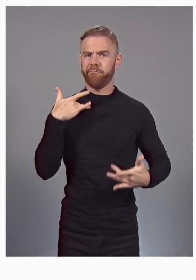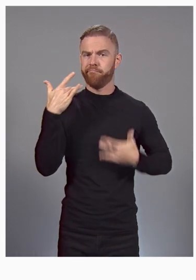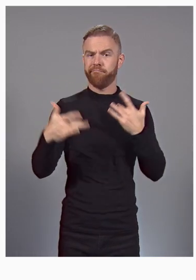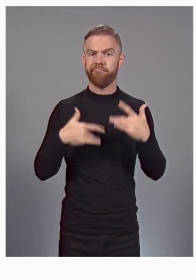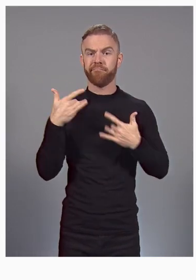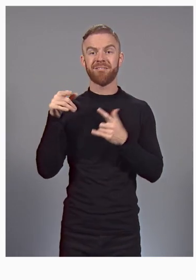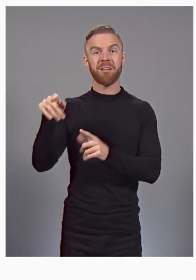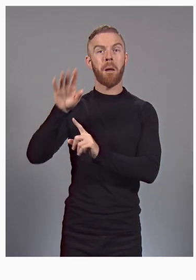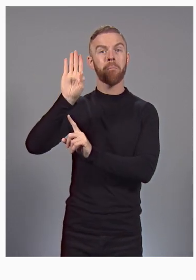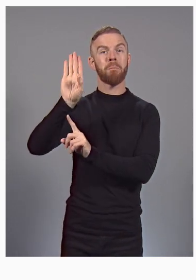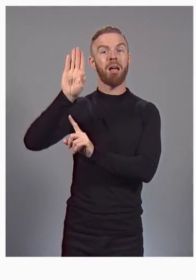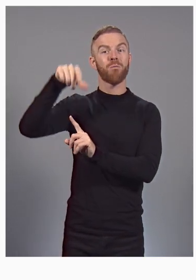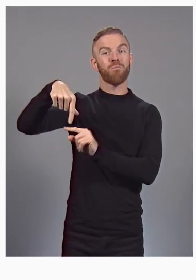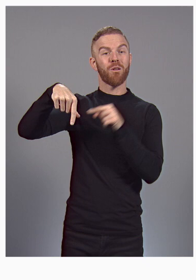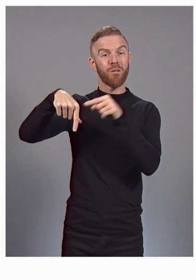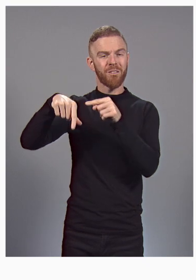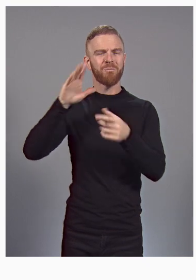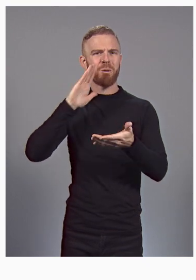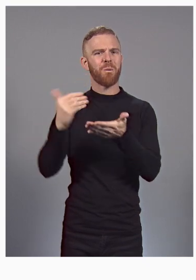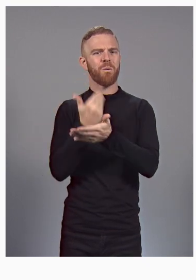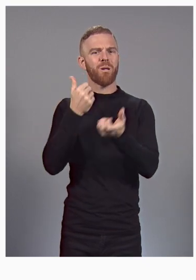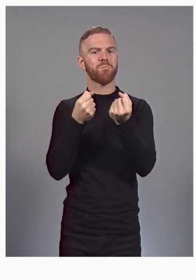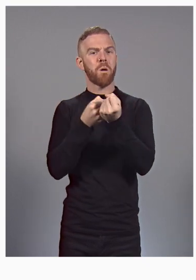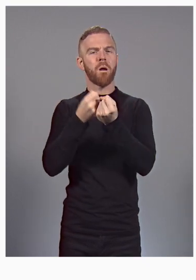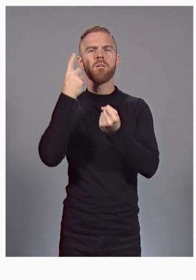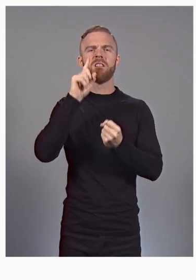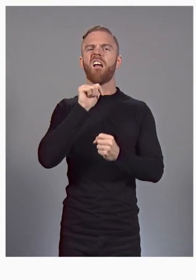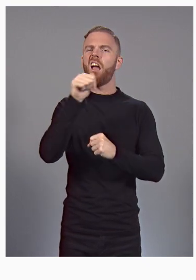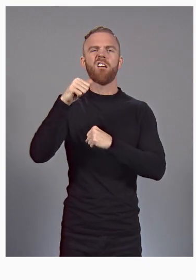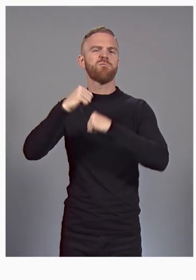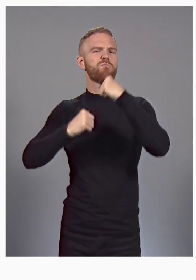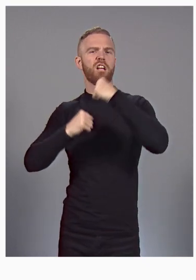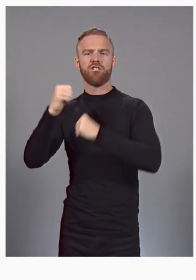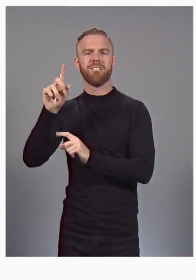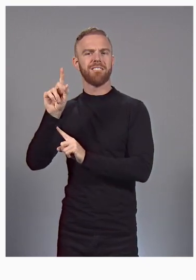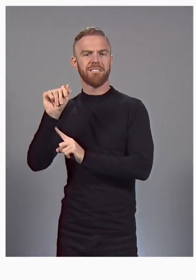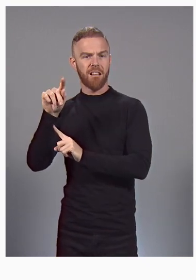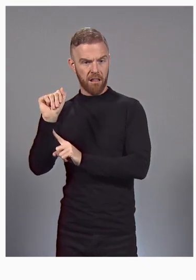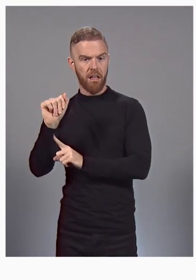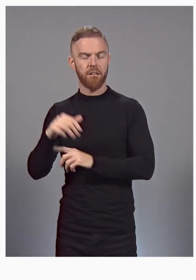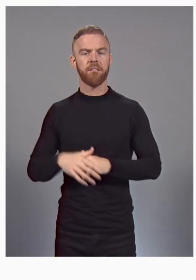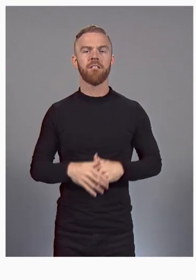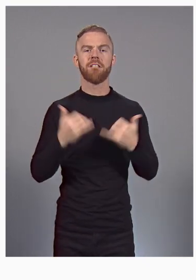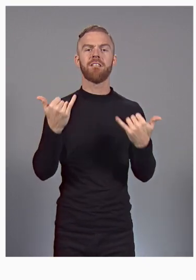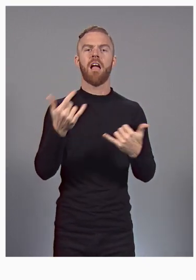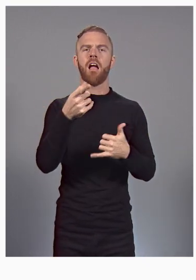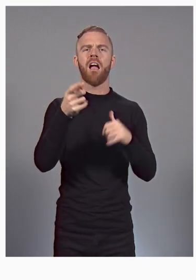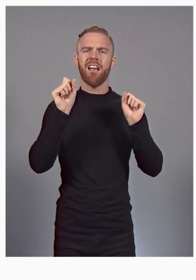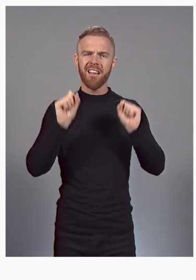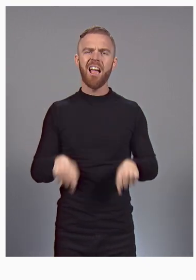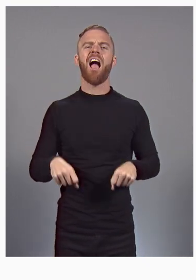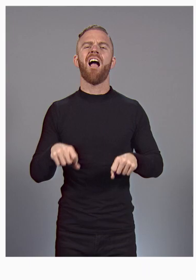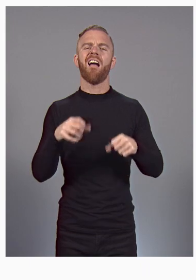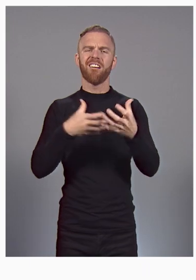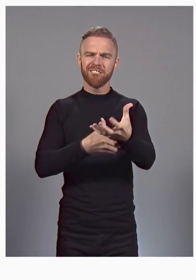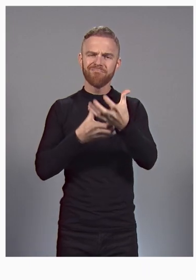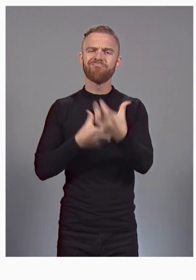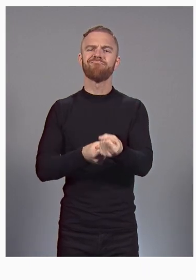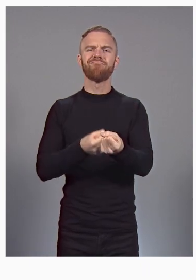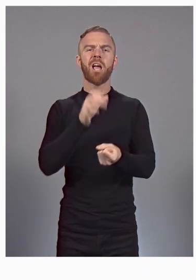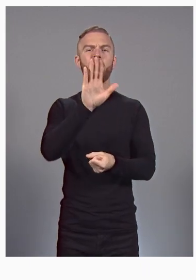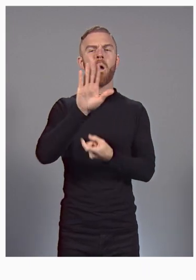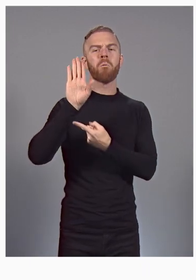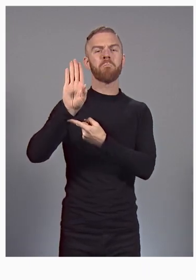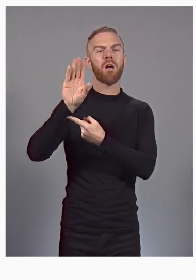about BigQuery's new support for unstructured data. Now you can be sure that your BigQuery skills will